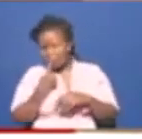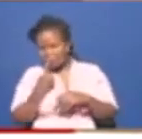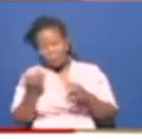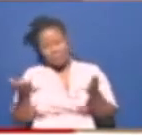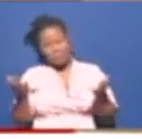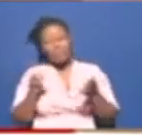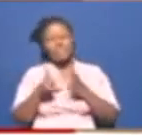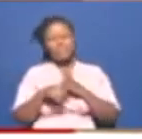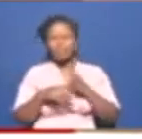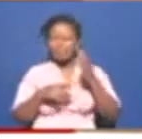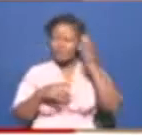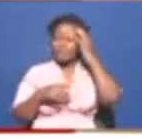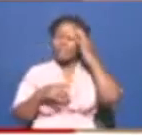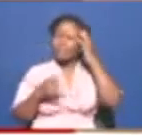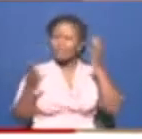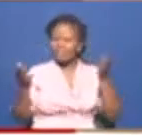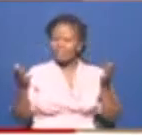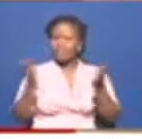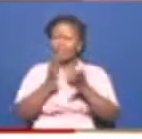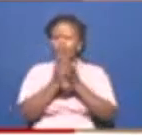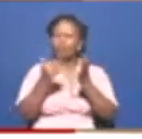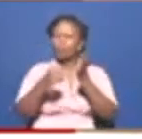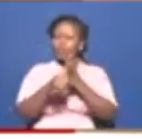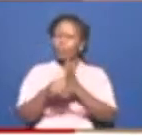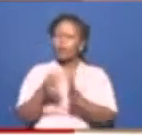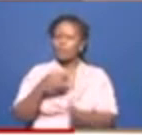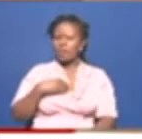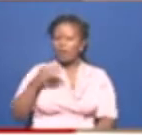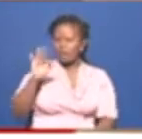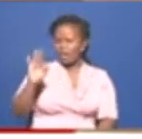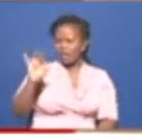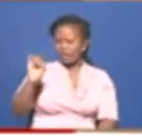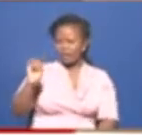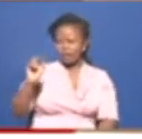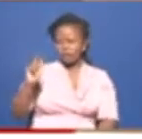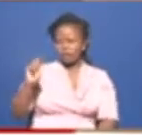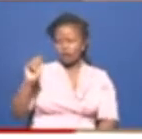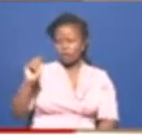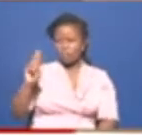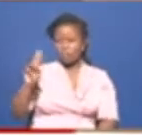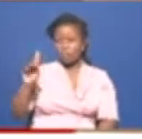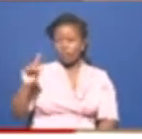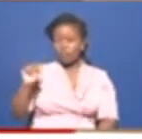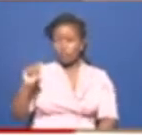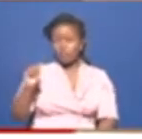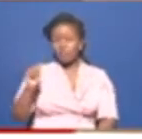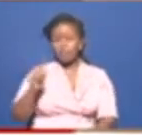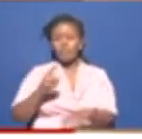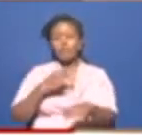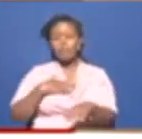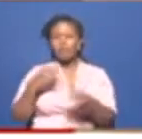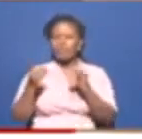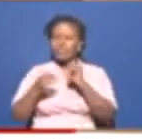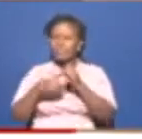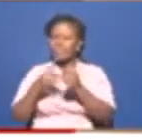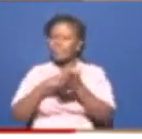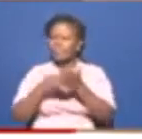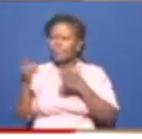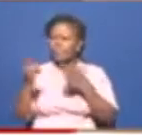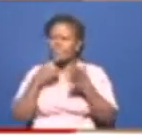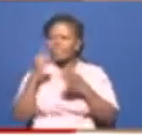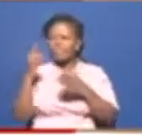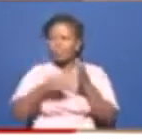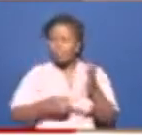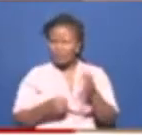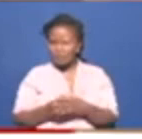what? I actually do have fistula. And I remember about 6 weeks after, I called my sister-in-law and I told her, you know what, this is it. And she's a nurse